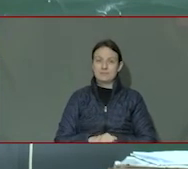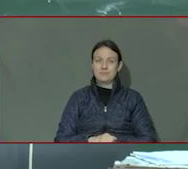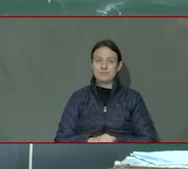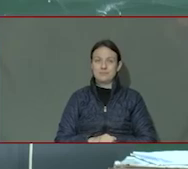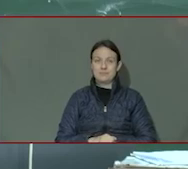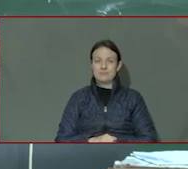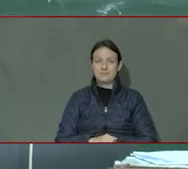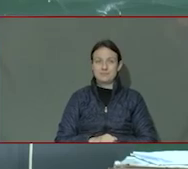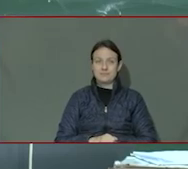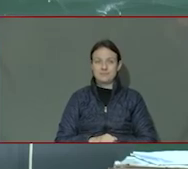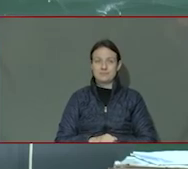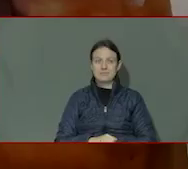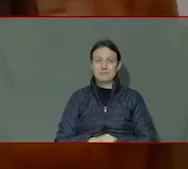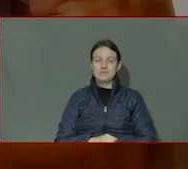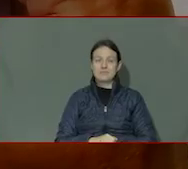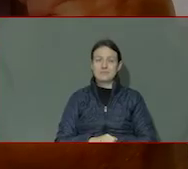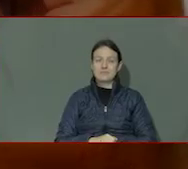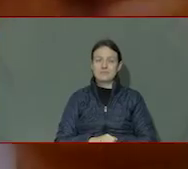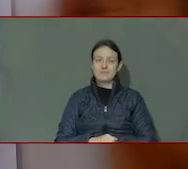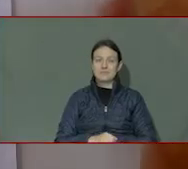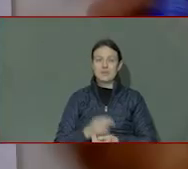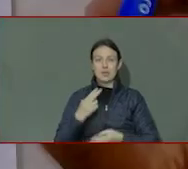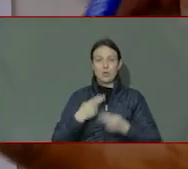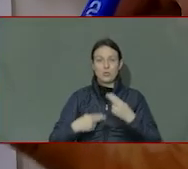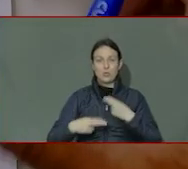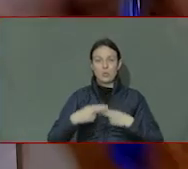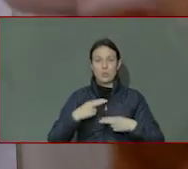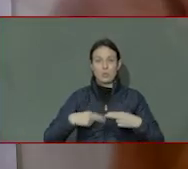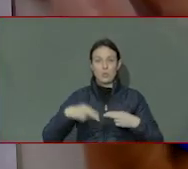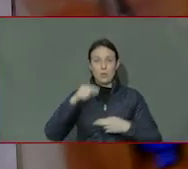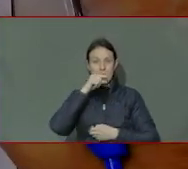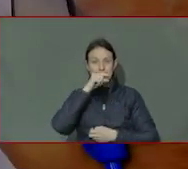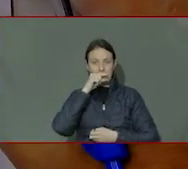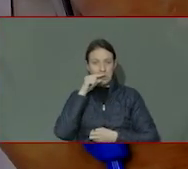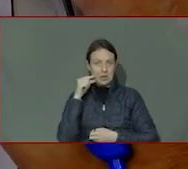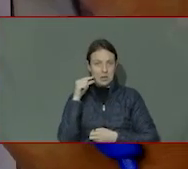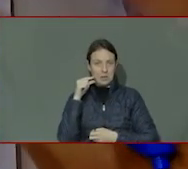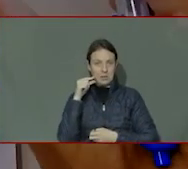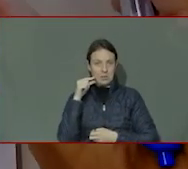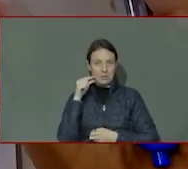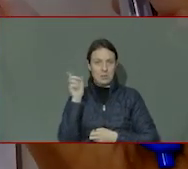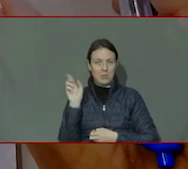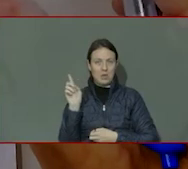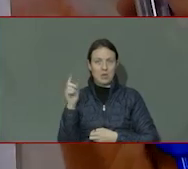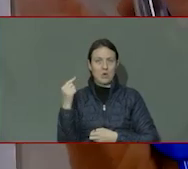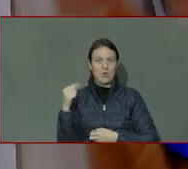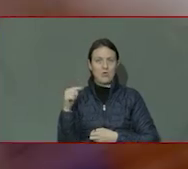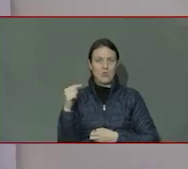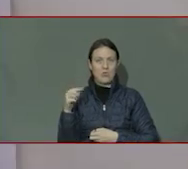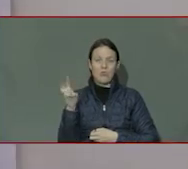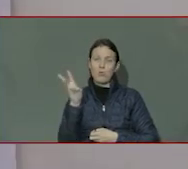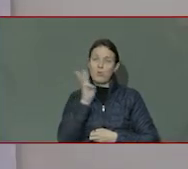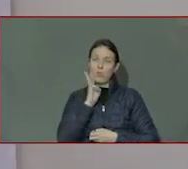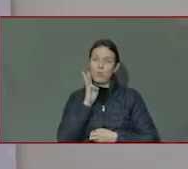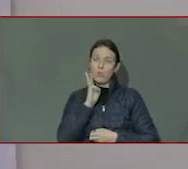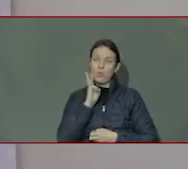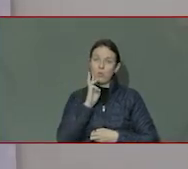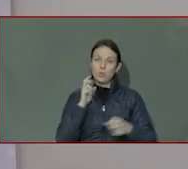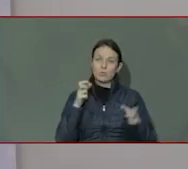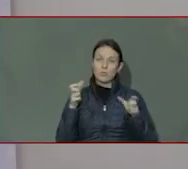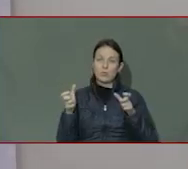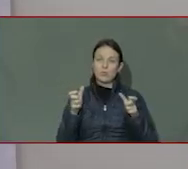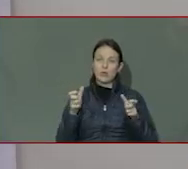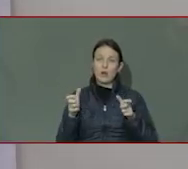it is. Name the hormone in a human body that is responsible for controlling the water content. What would you